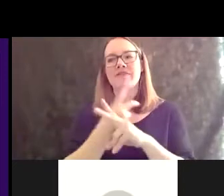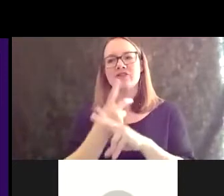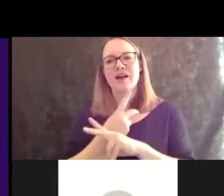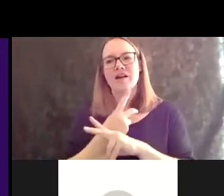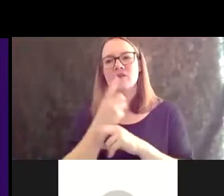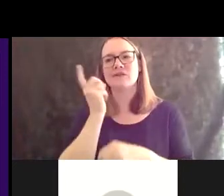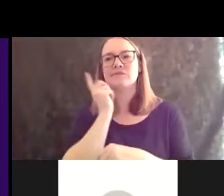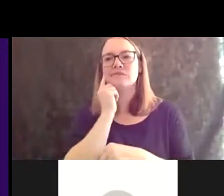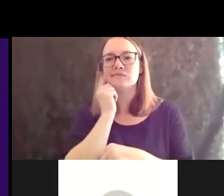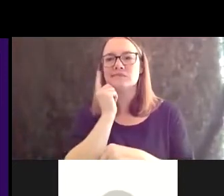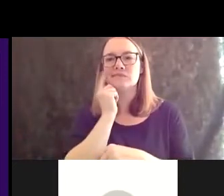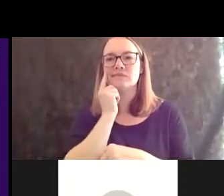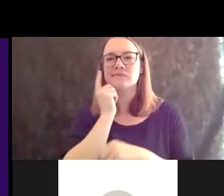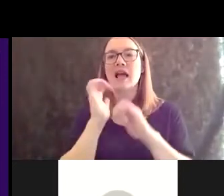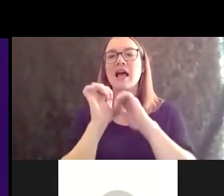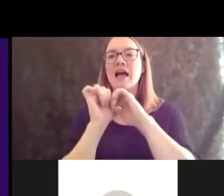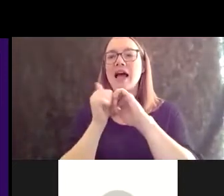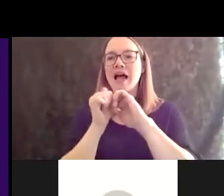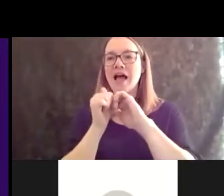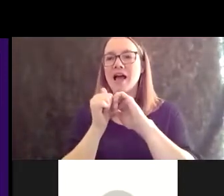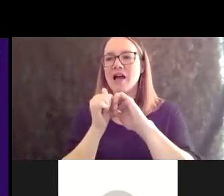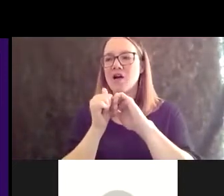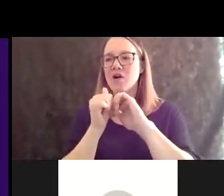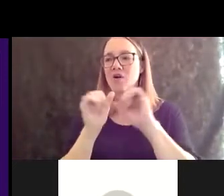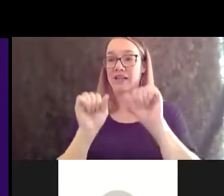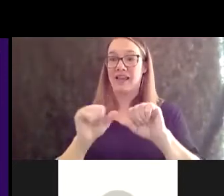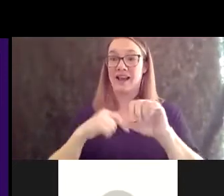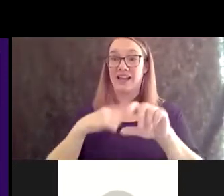how can I bring that back into my life as a grown up now?